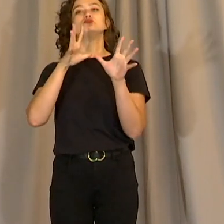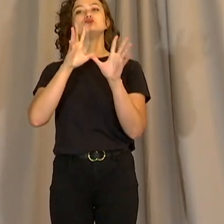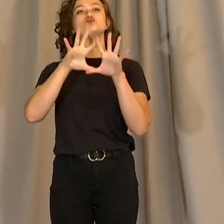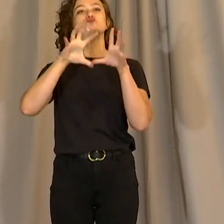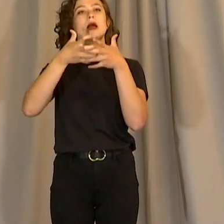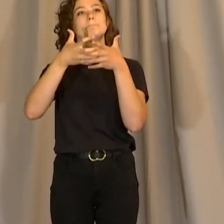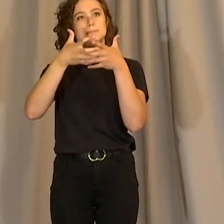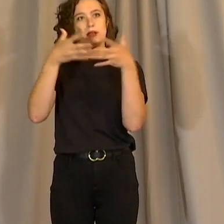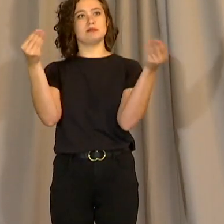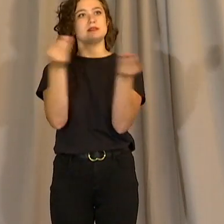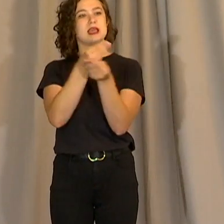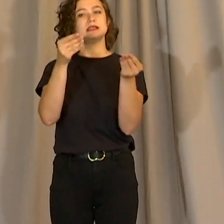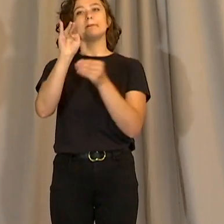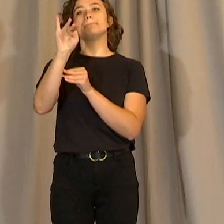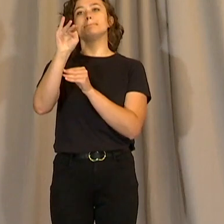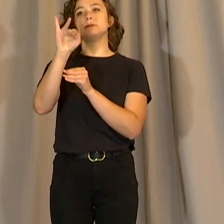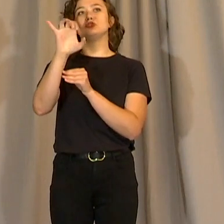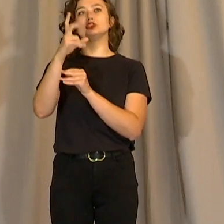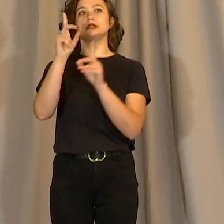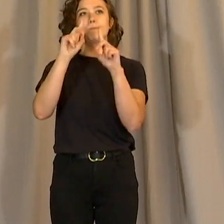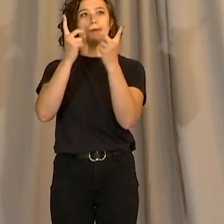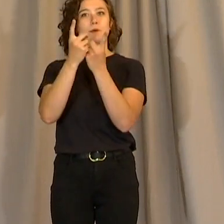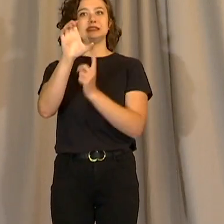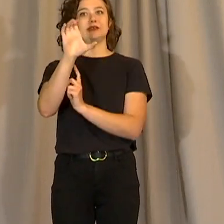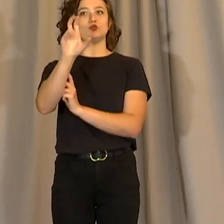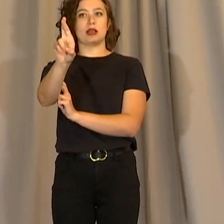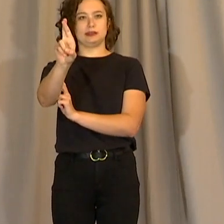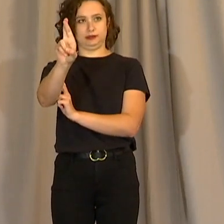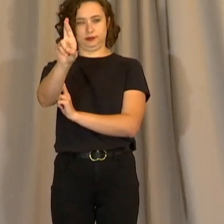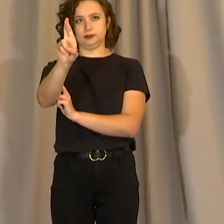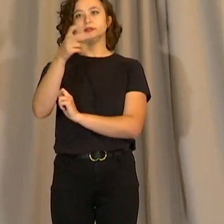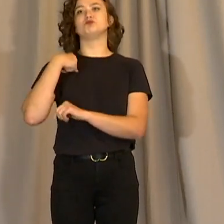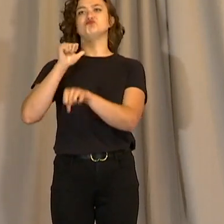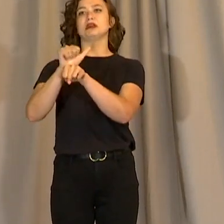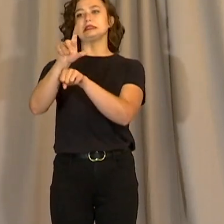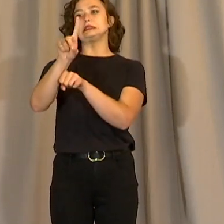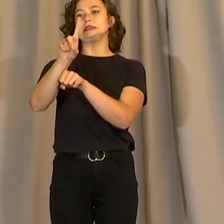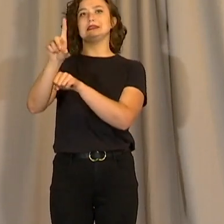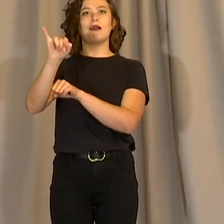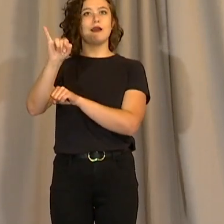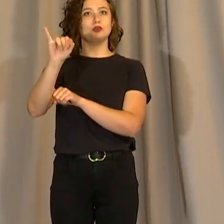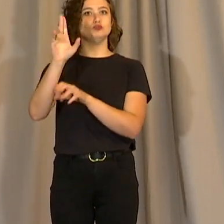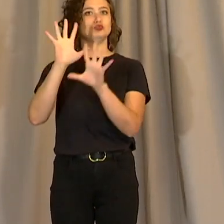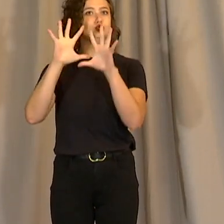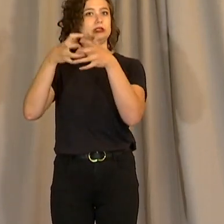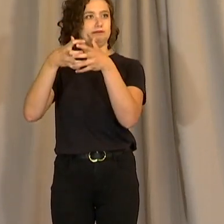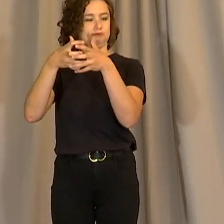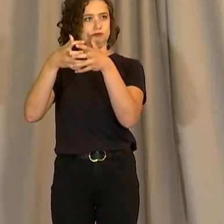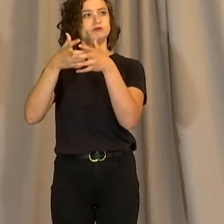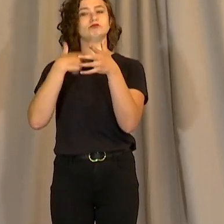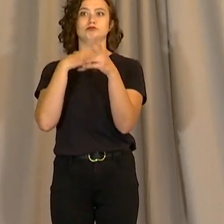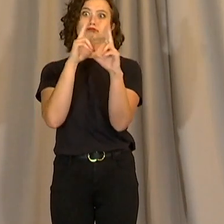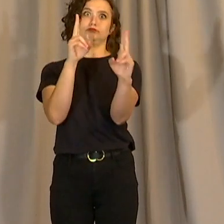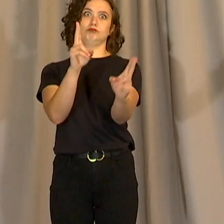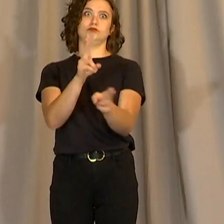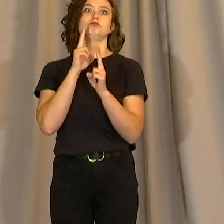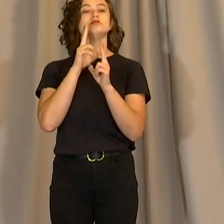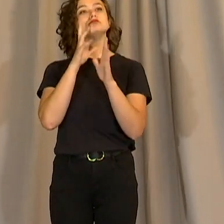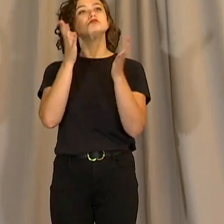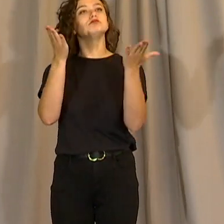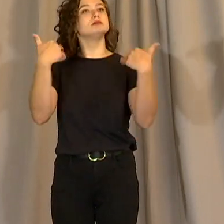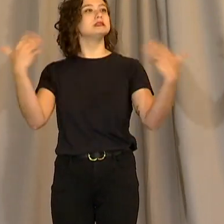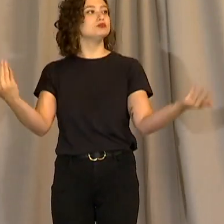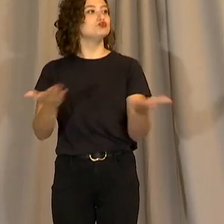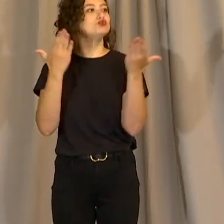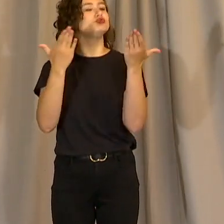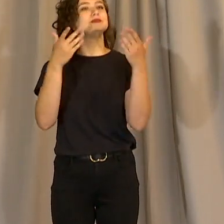Michigan Department of Civil Rights and work in the DEI unit. I am very honored to be here with you all